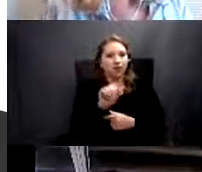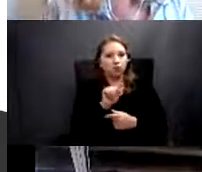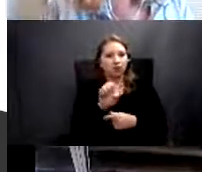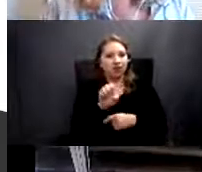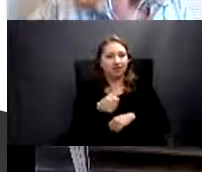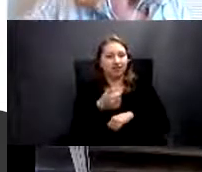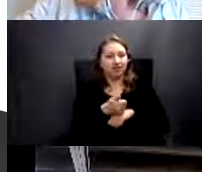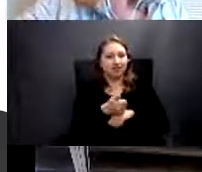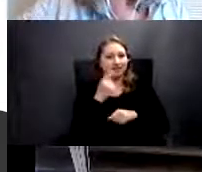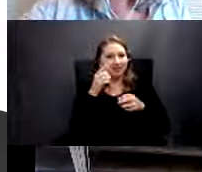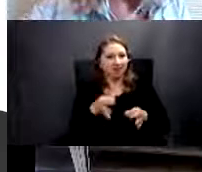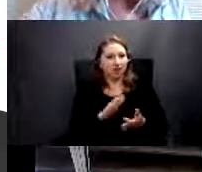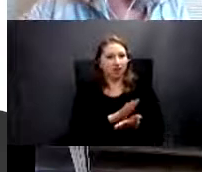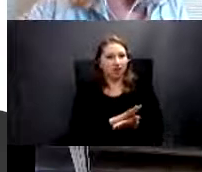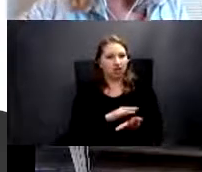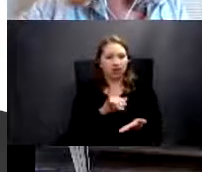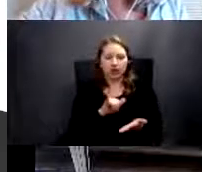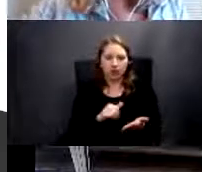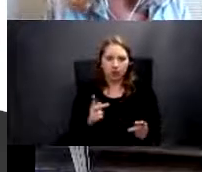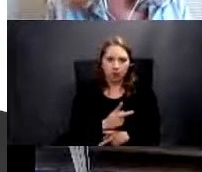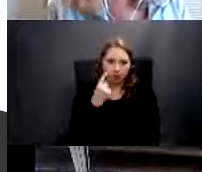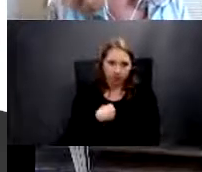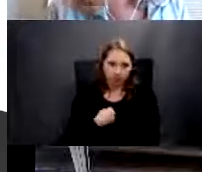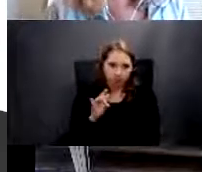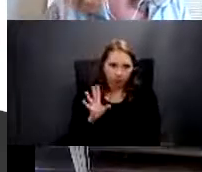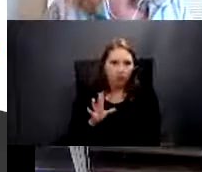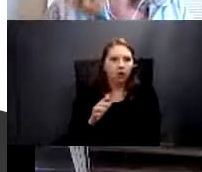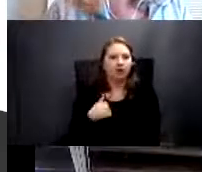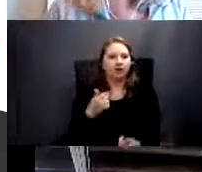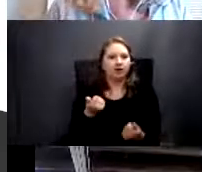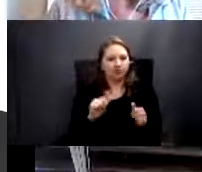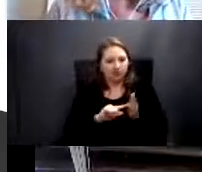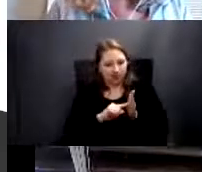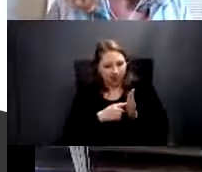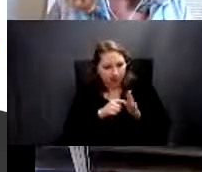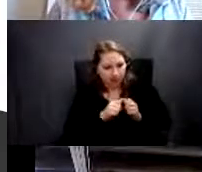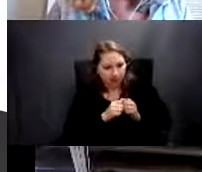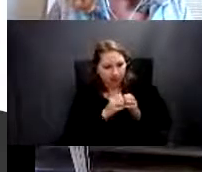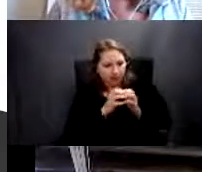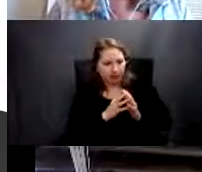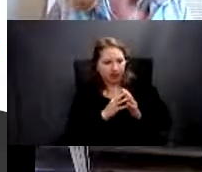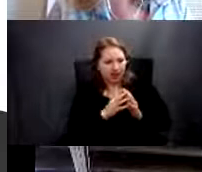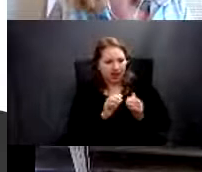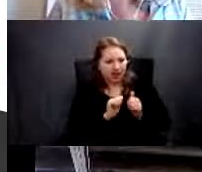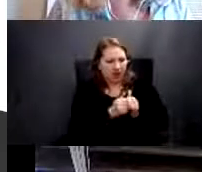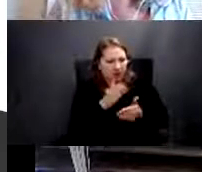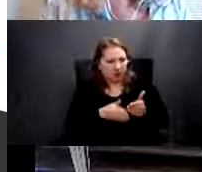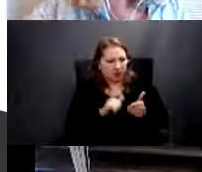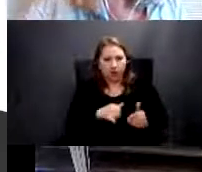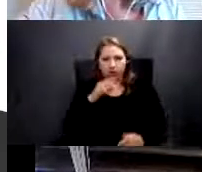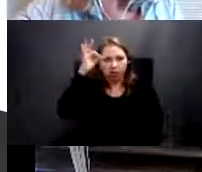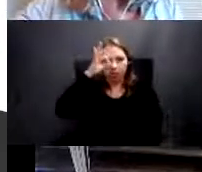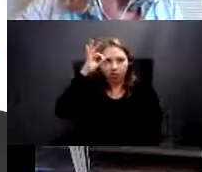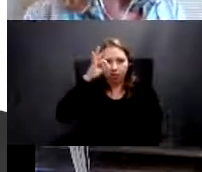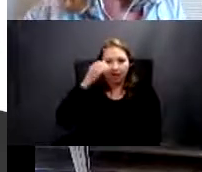which was the worst part for me in getting started, because I had no idea how to complete that. And I had no